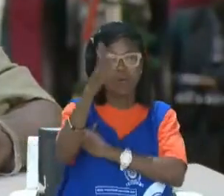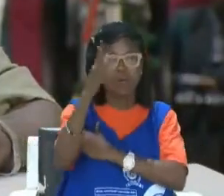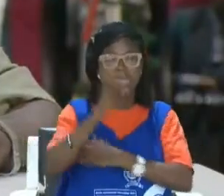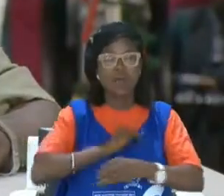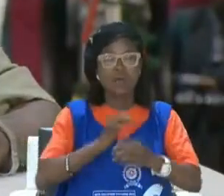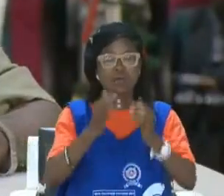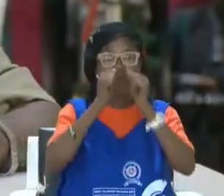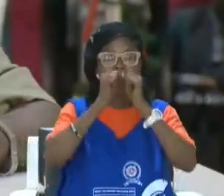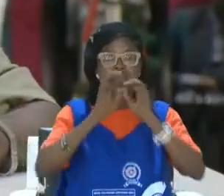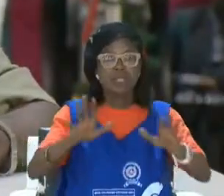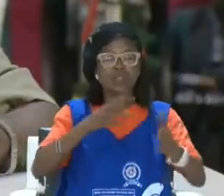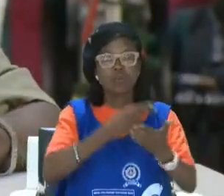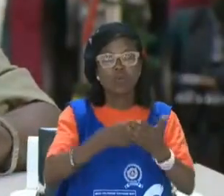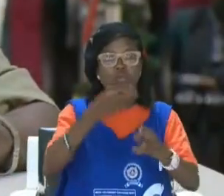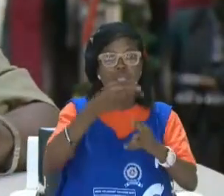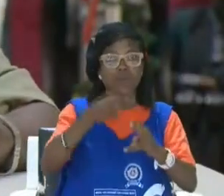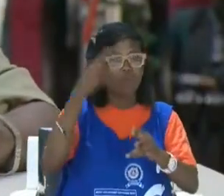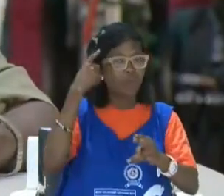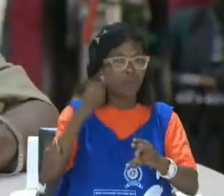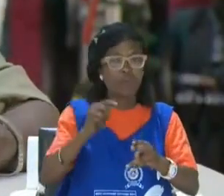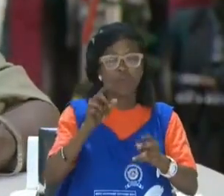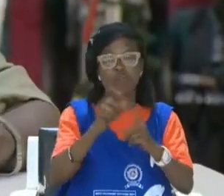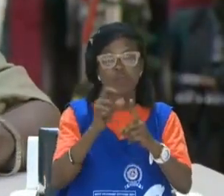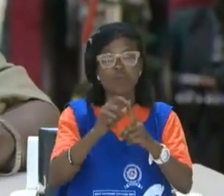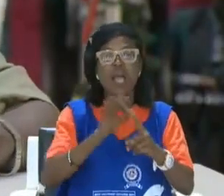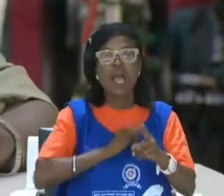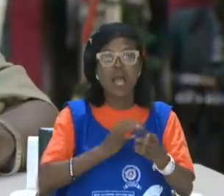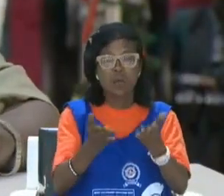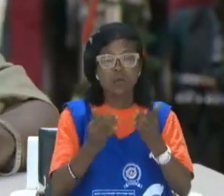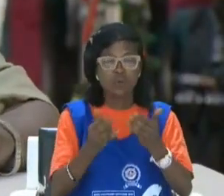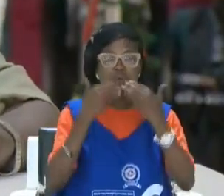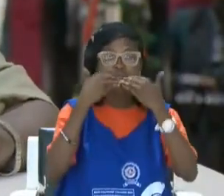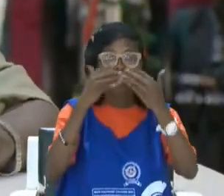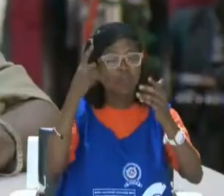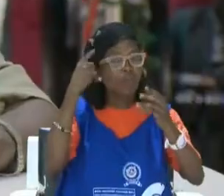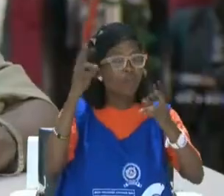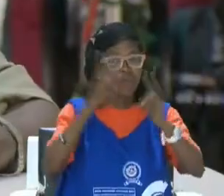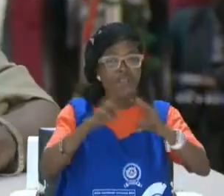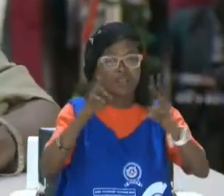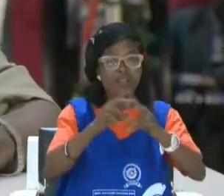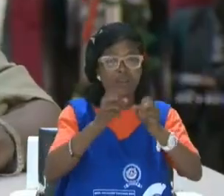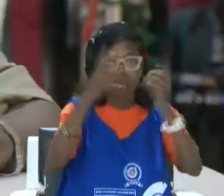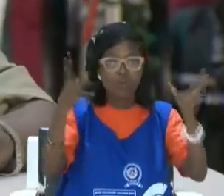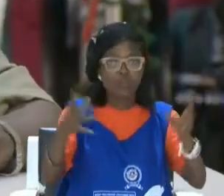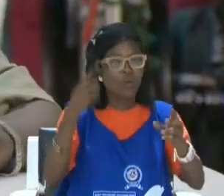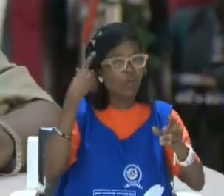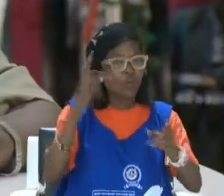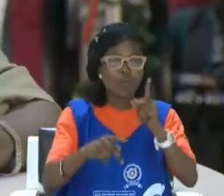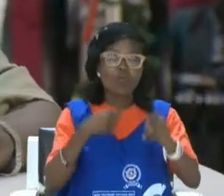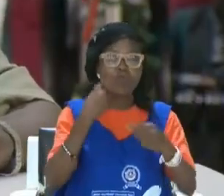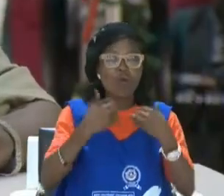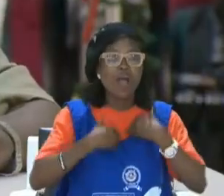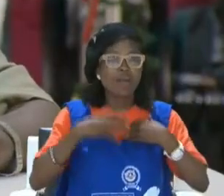name for your word. And I want to thank you very, very much for those who have heard your word and have decided